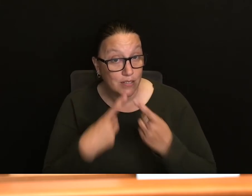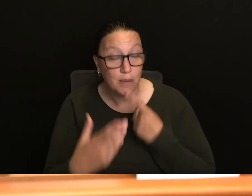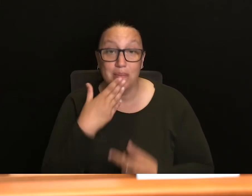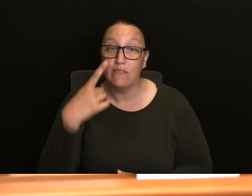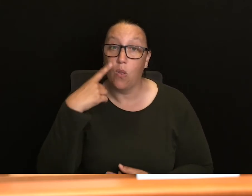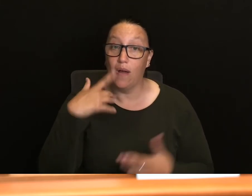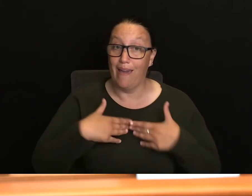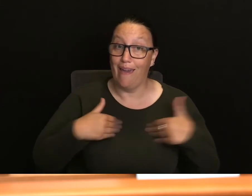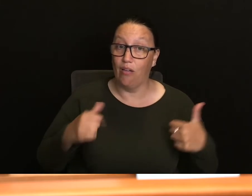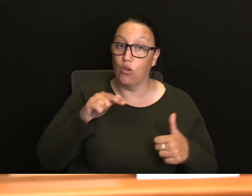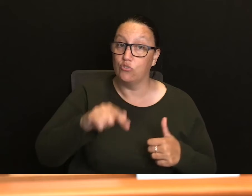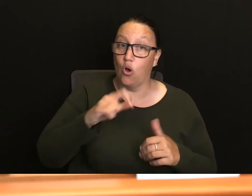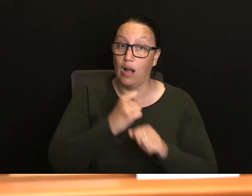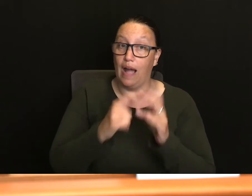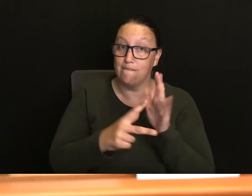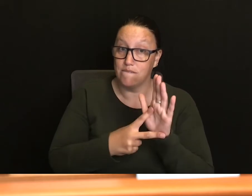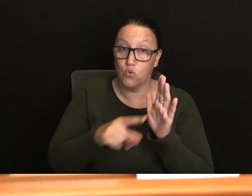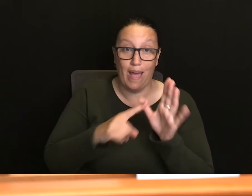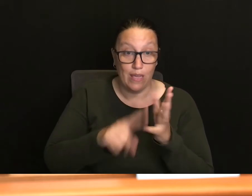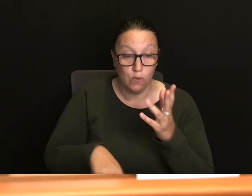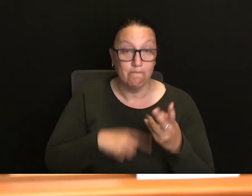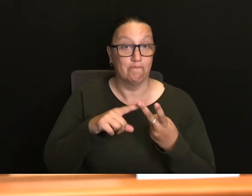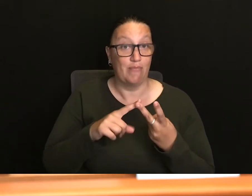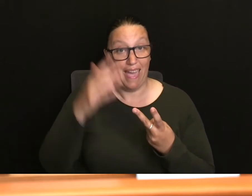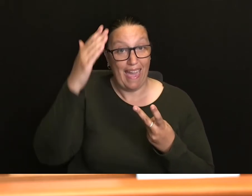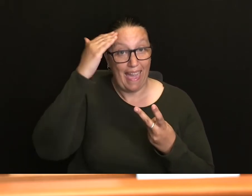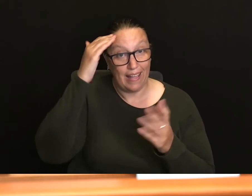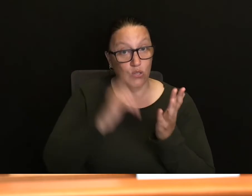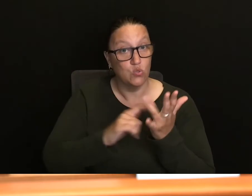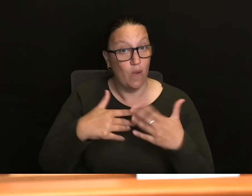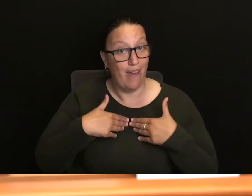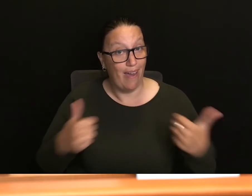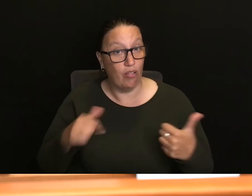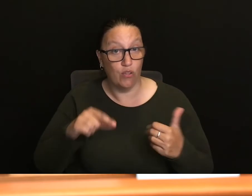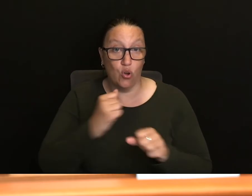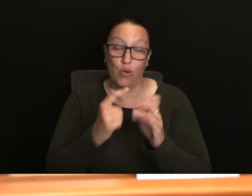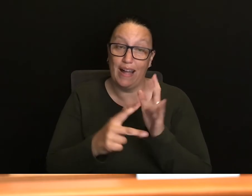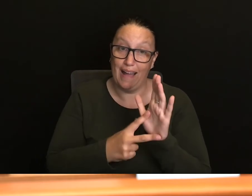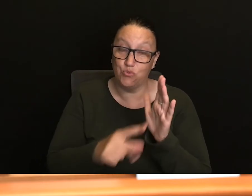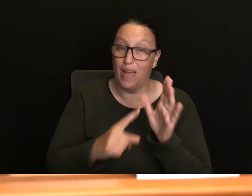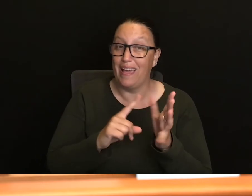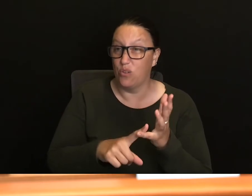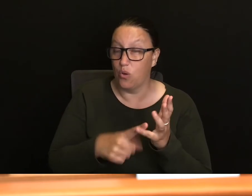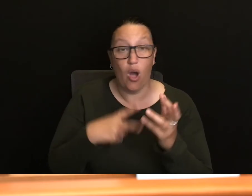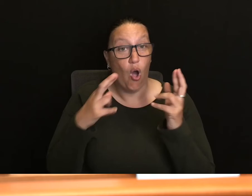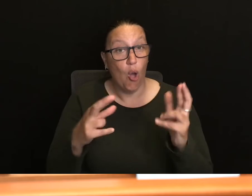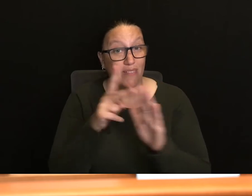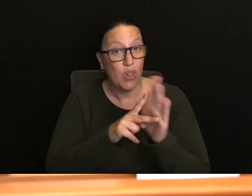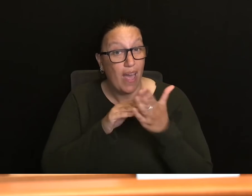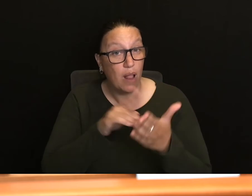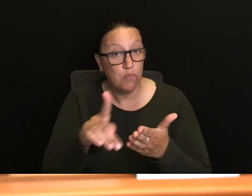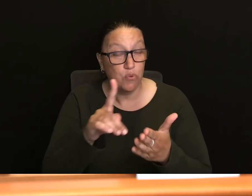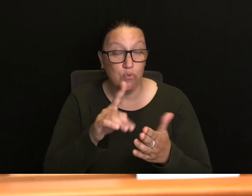visit health.gov.au and head to health.gov.au. I hope the videos this month have helped you to actively support your mental